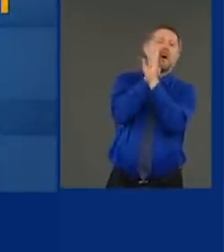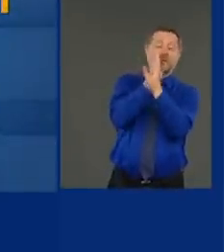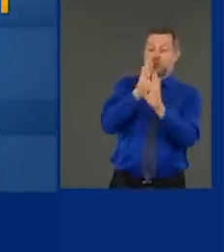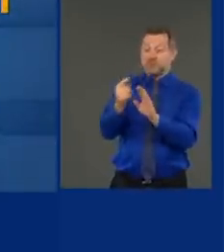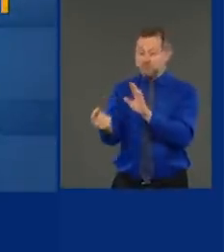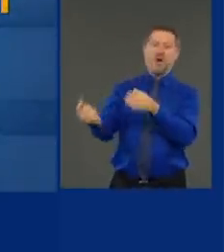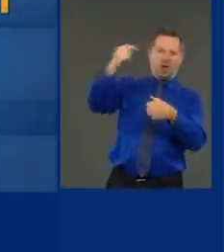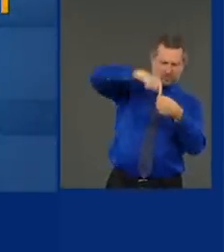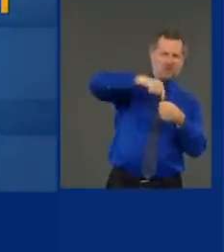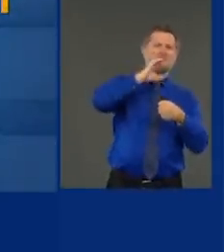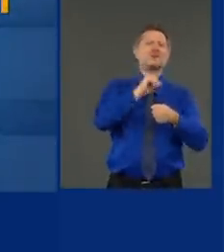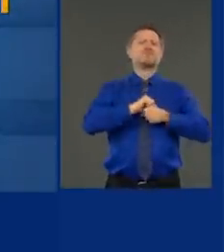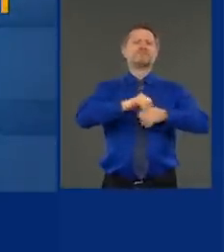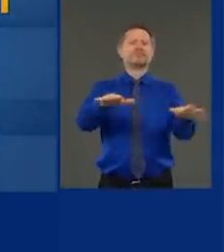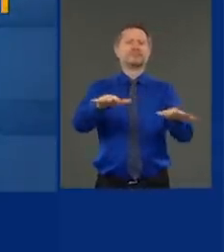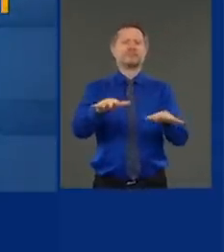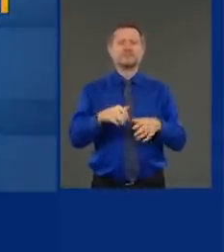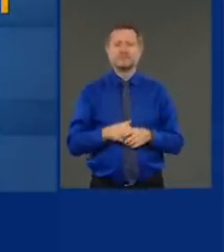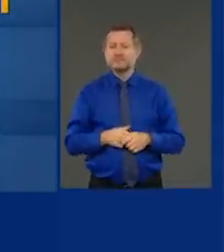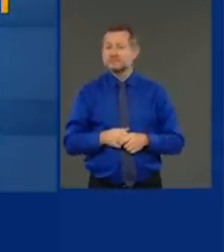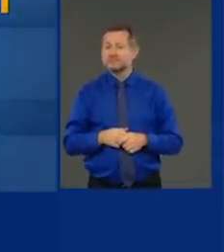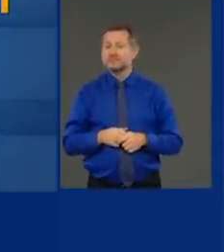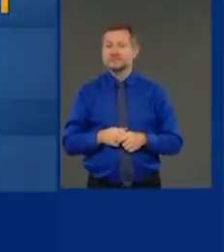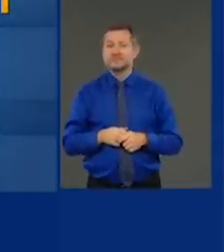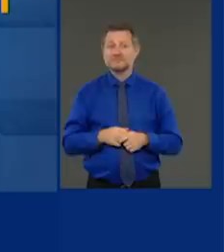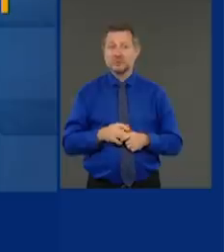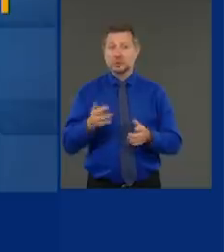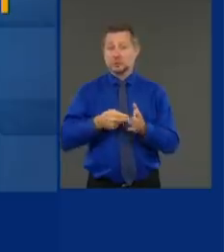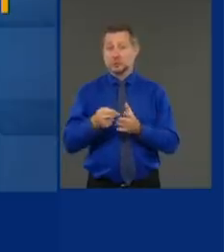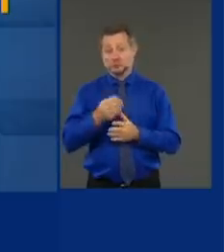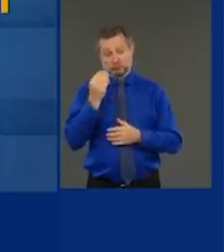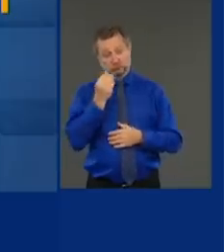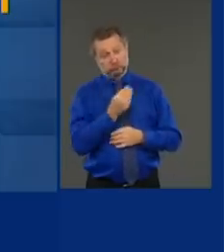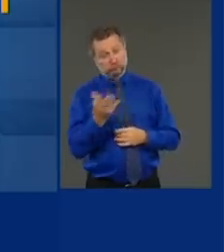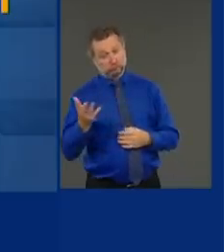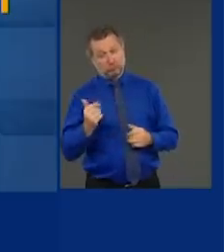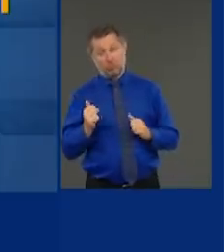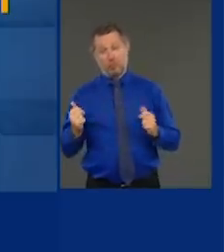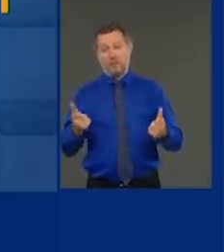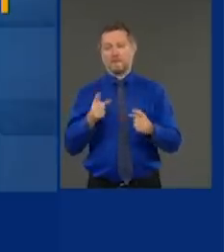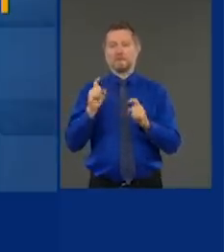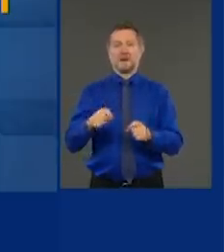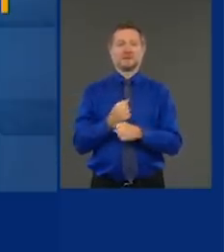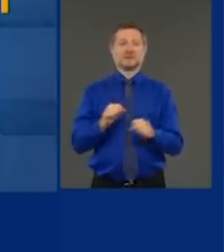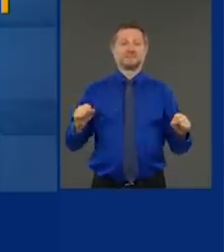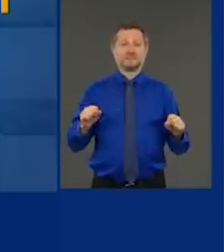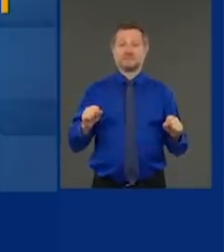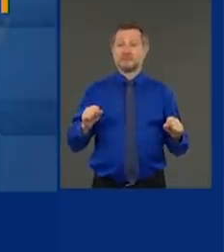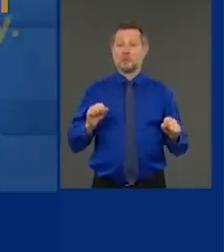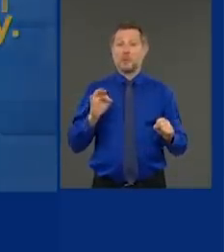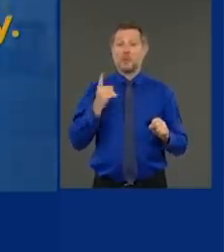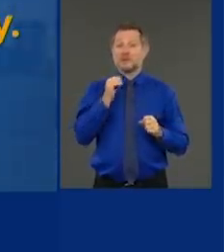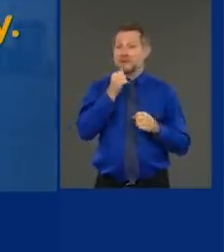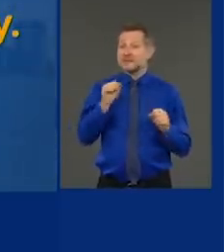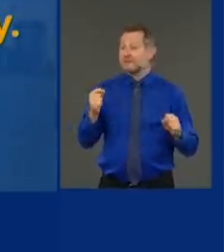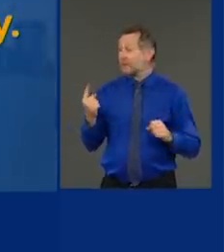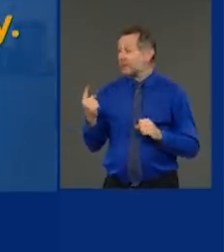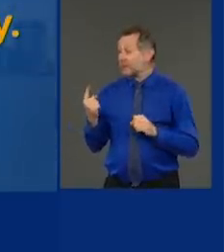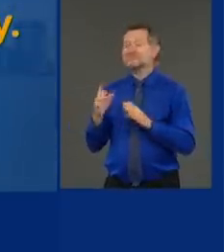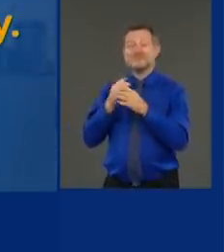And the truth is none of us are safe until all of us are safe. That is the truth.